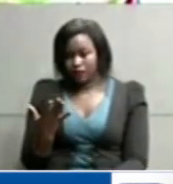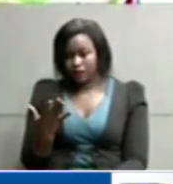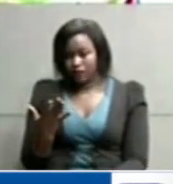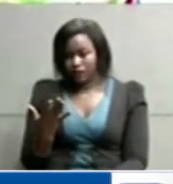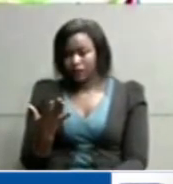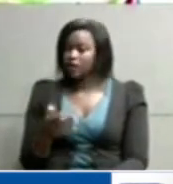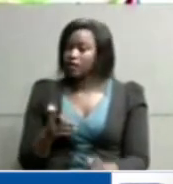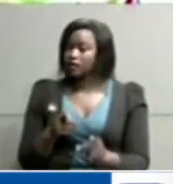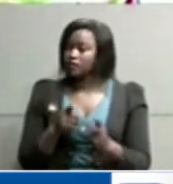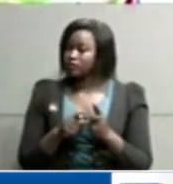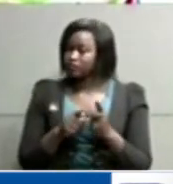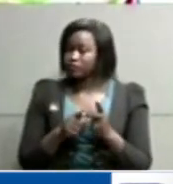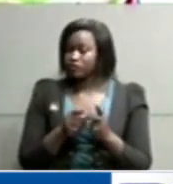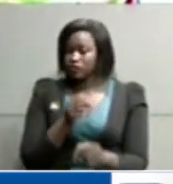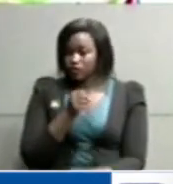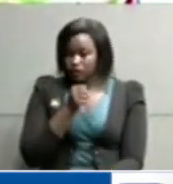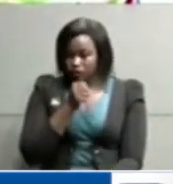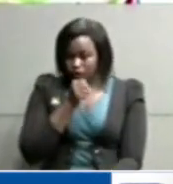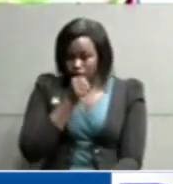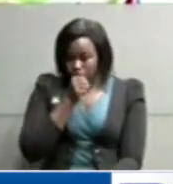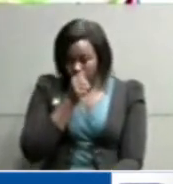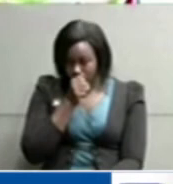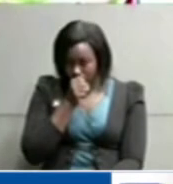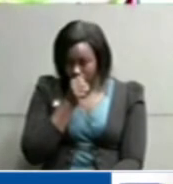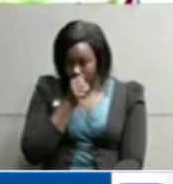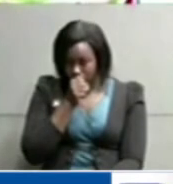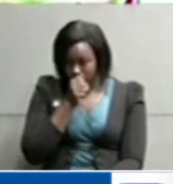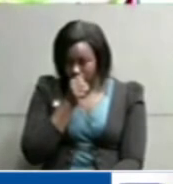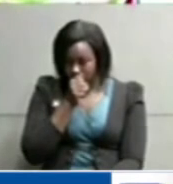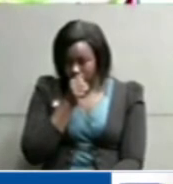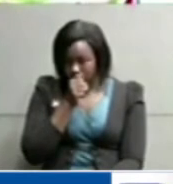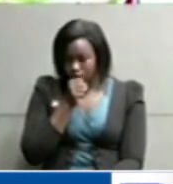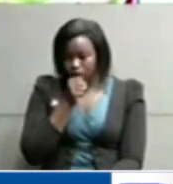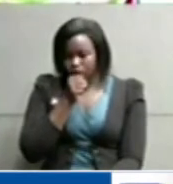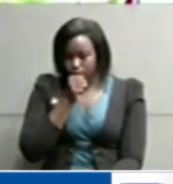and coughing, or cholera,